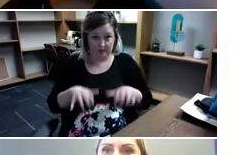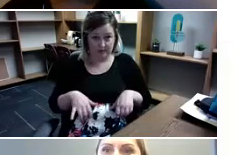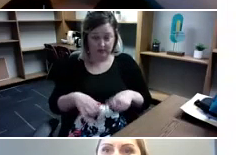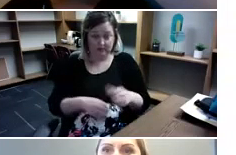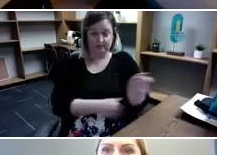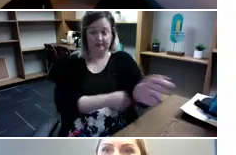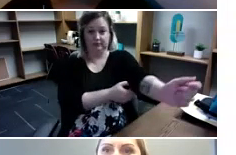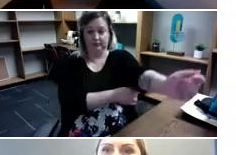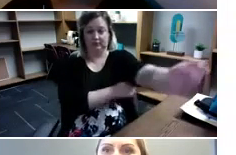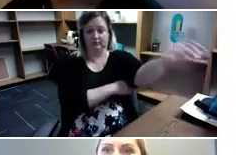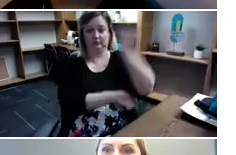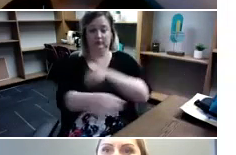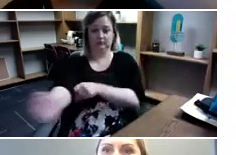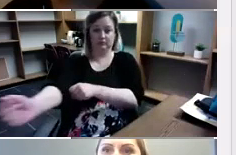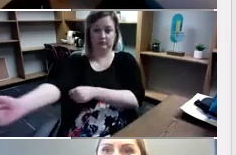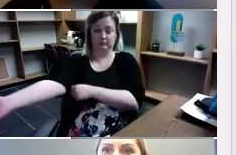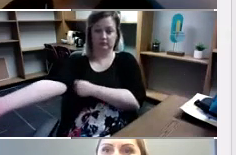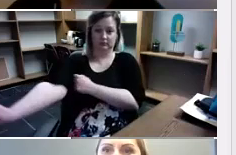Okay.